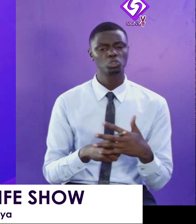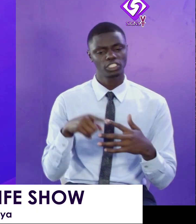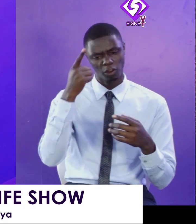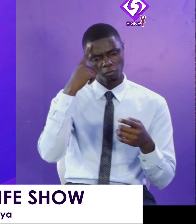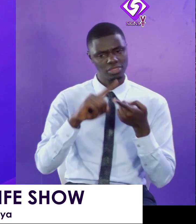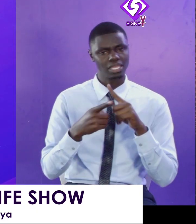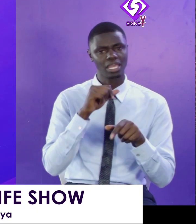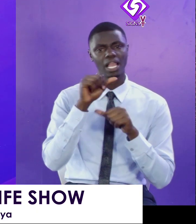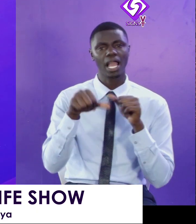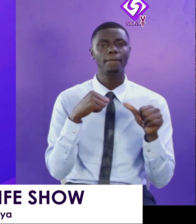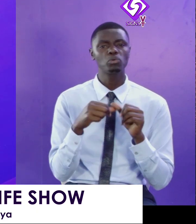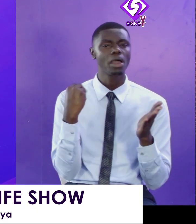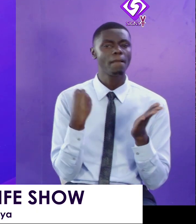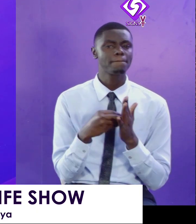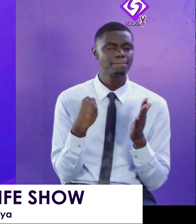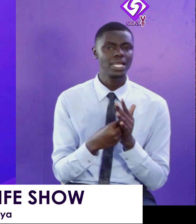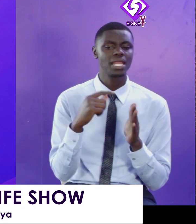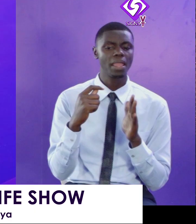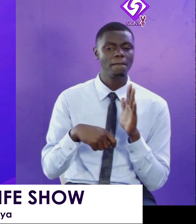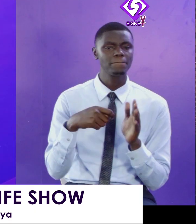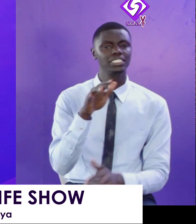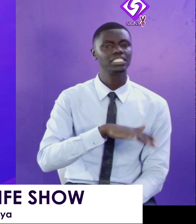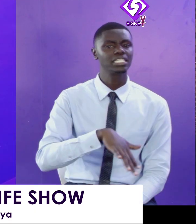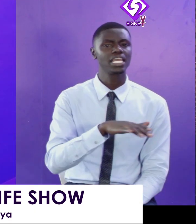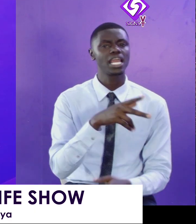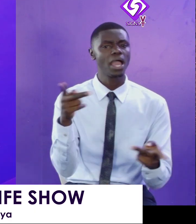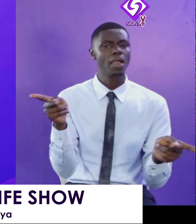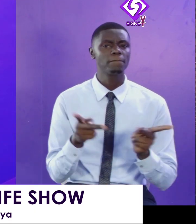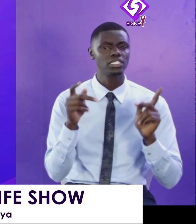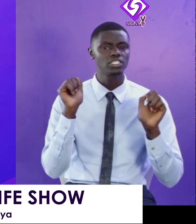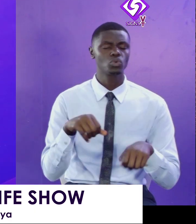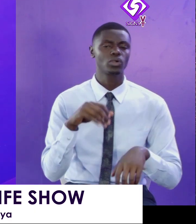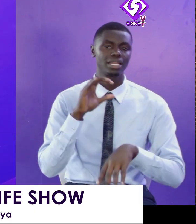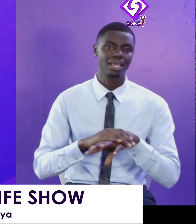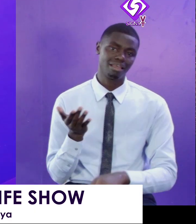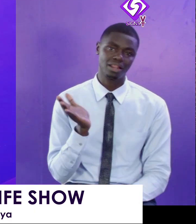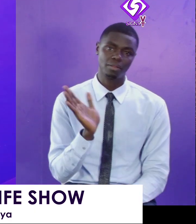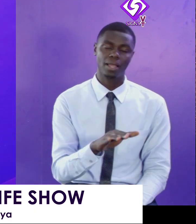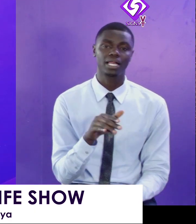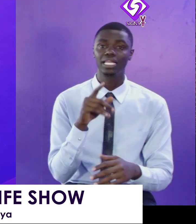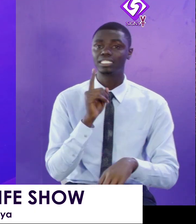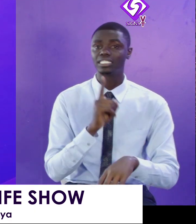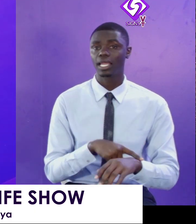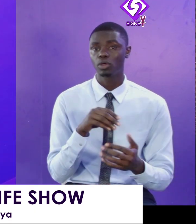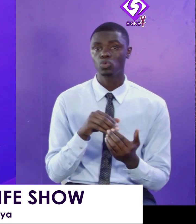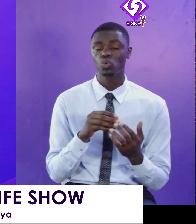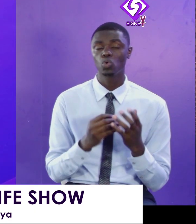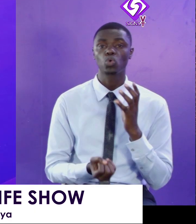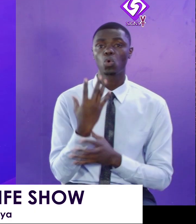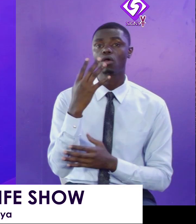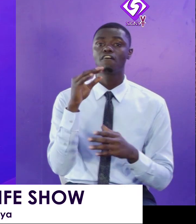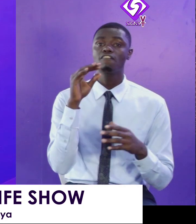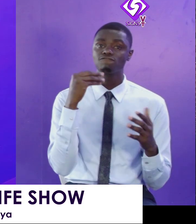money machine zones, places where you can gain back, because the more you grow financially, the more comfort